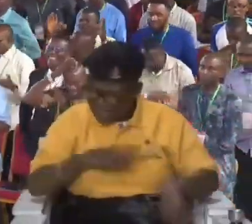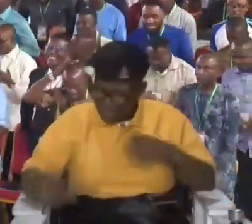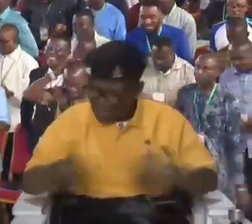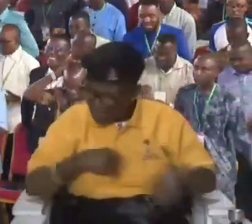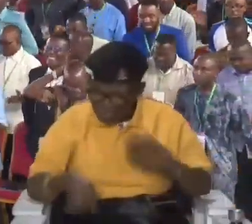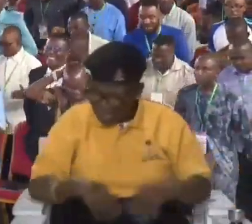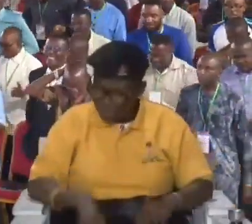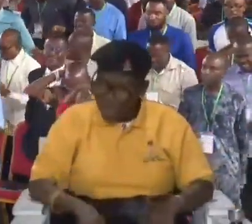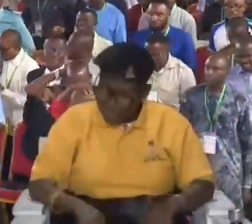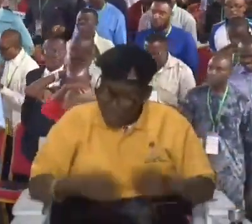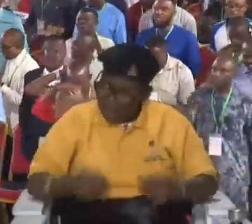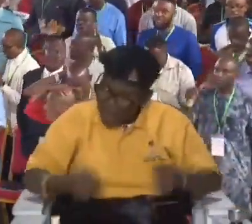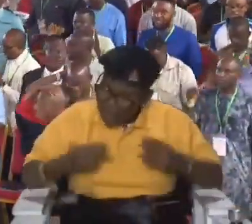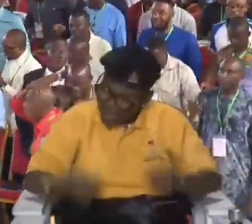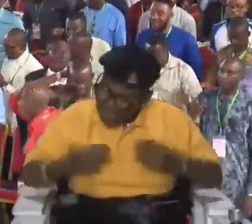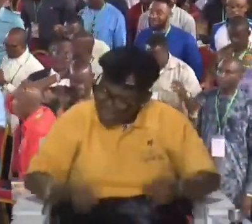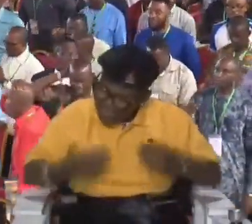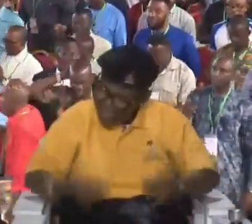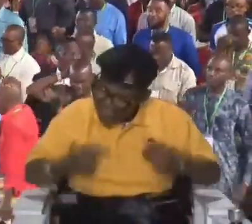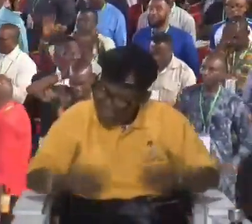Thank you, Jesus.